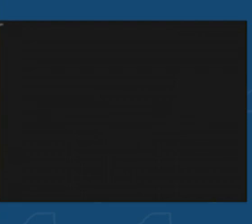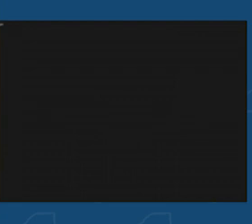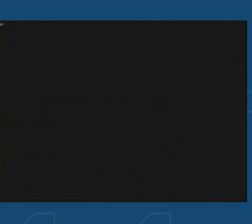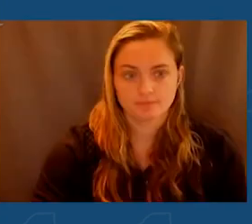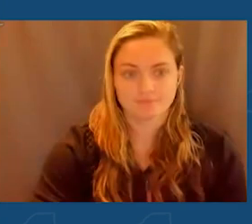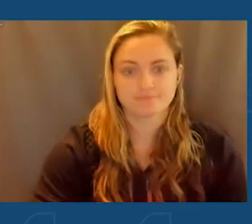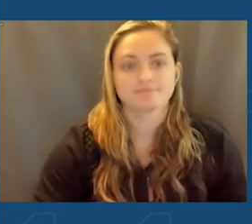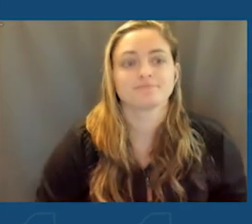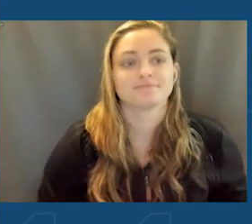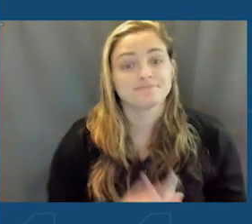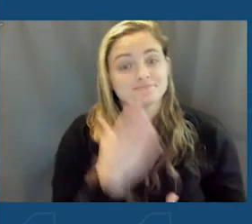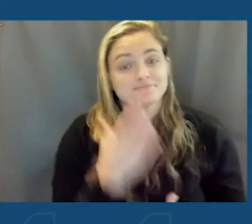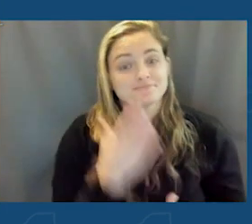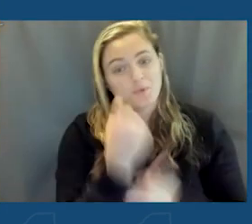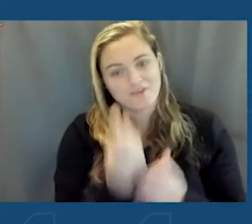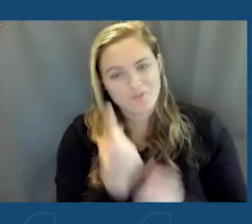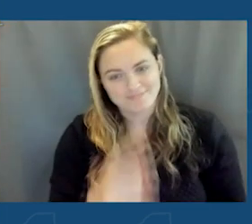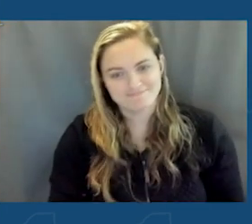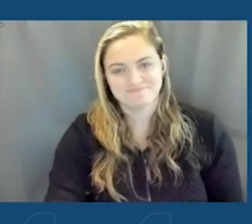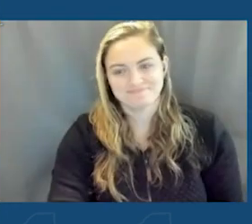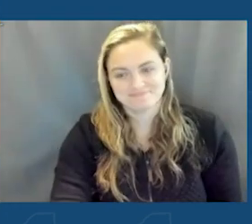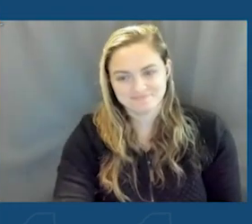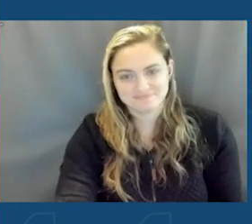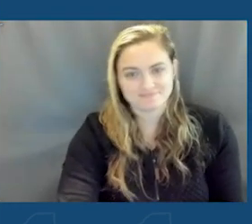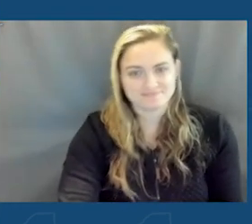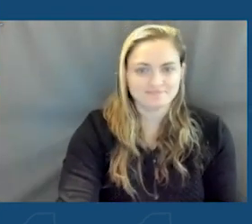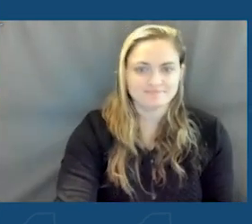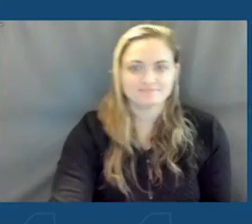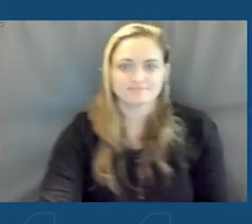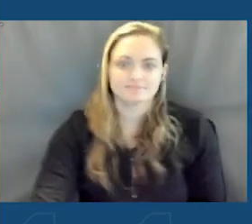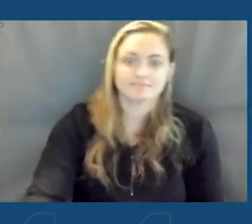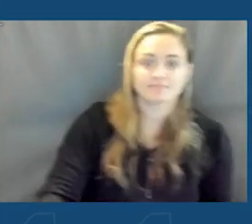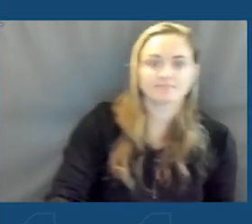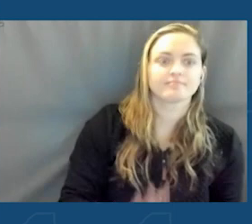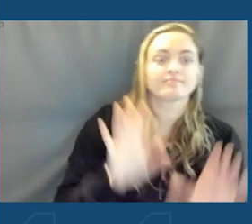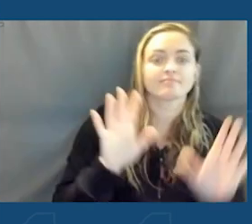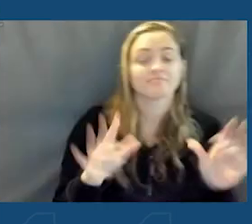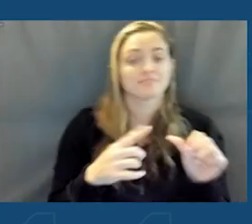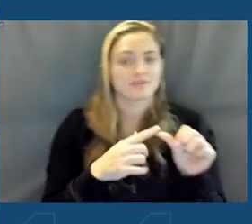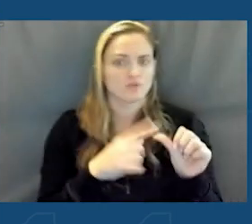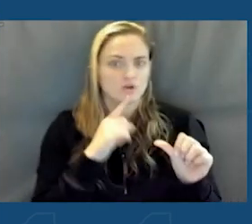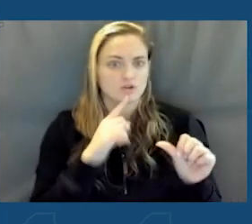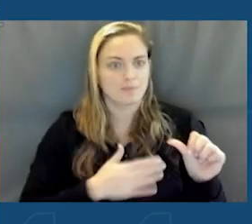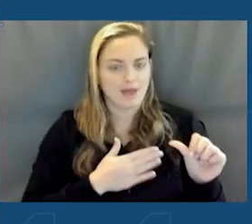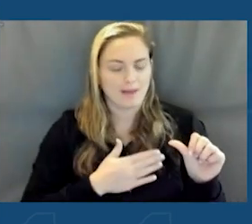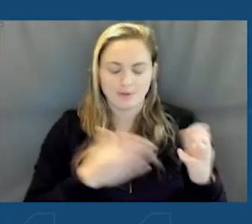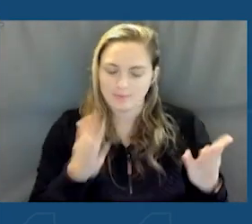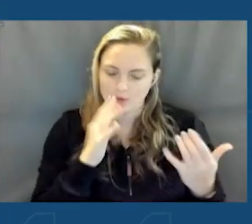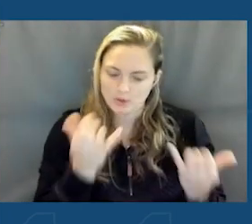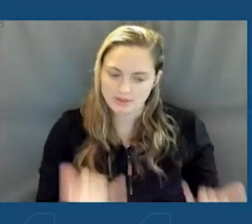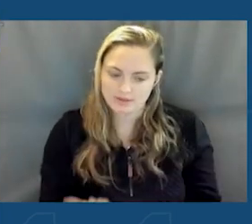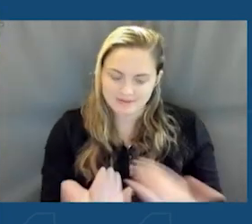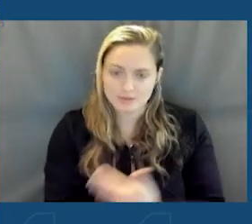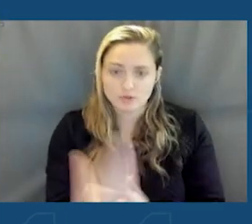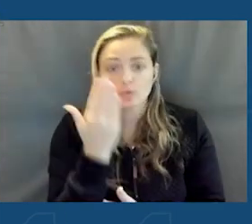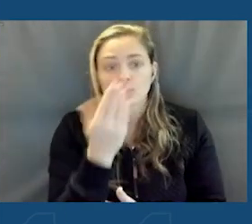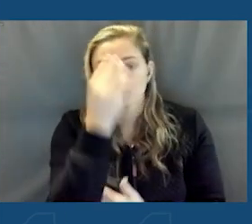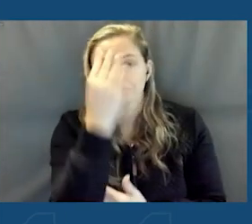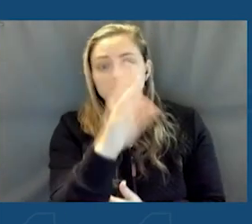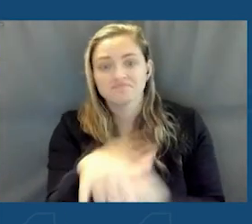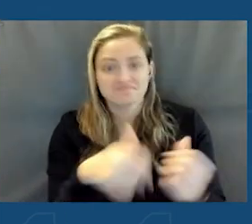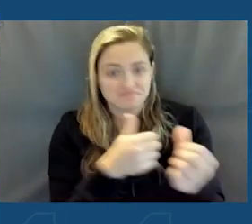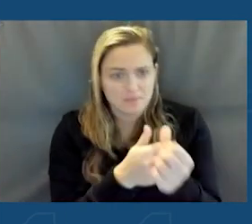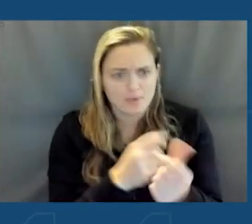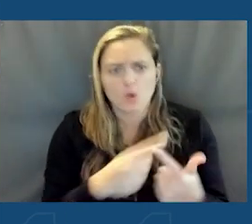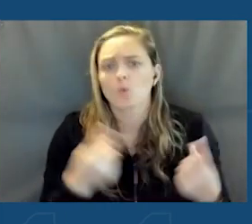Good morning, everyone. Well, first of all, I'm very happy to be here this morning to give an update to New Yorkers on what